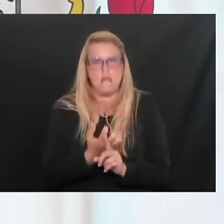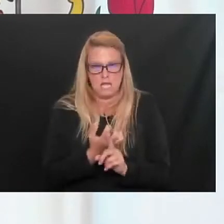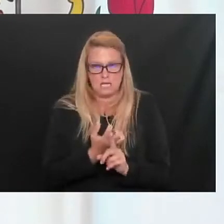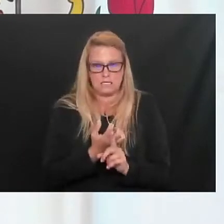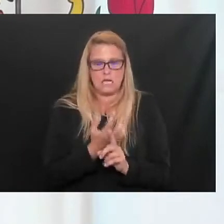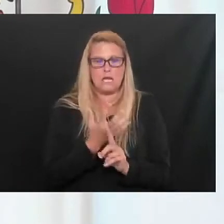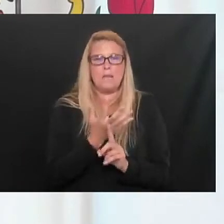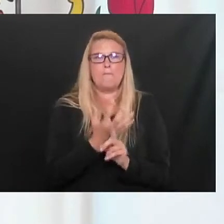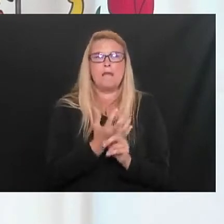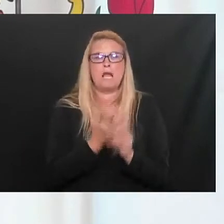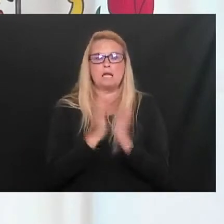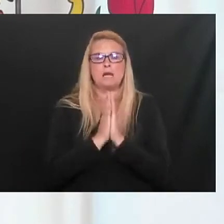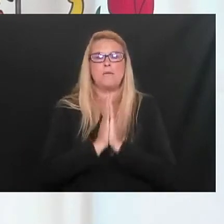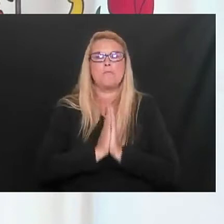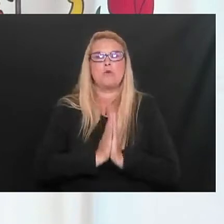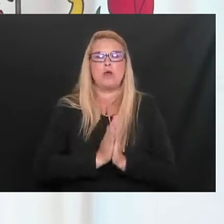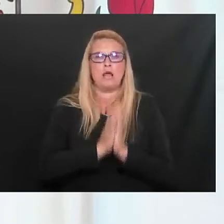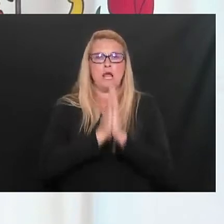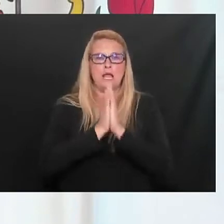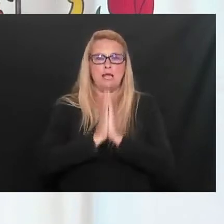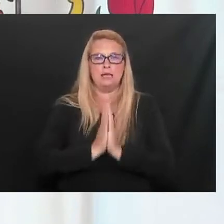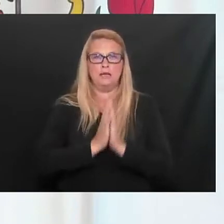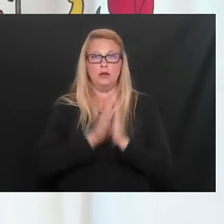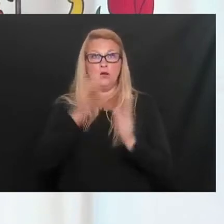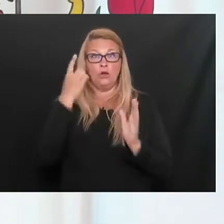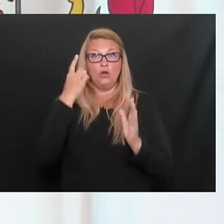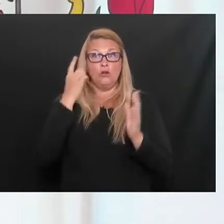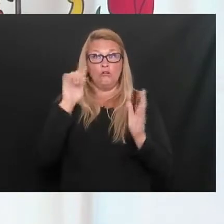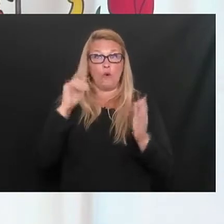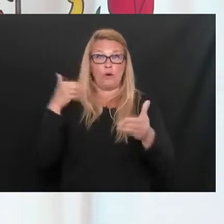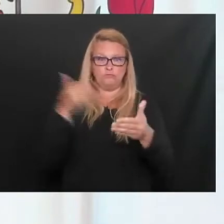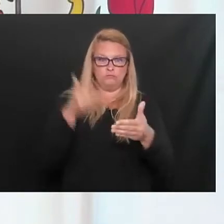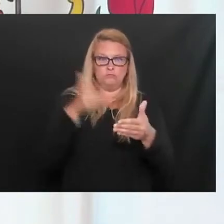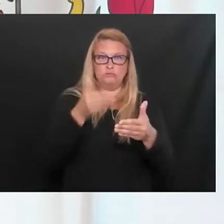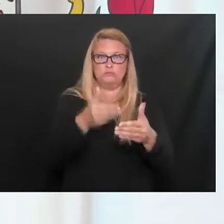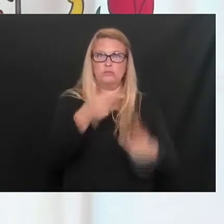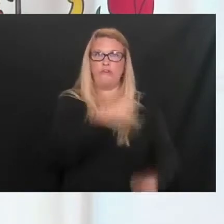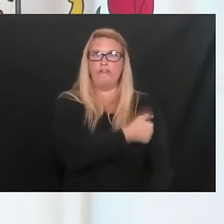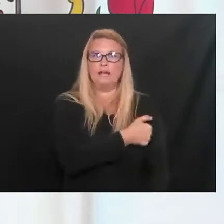We prayed so much to get to a vaccine.